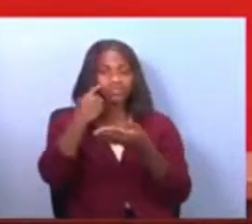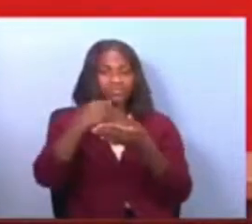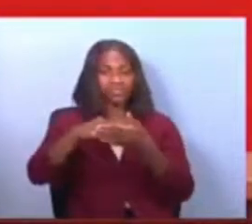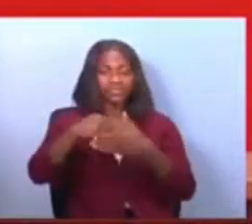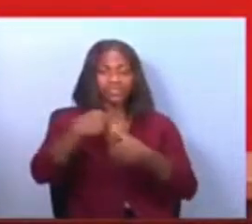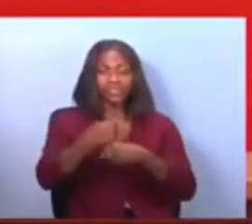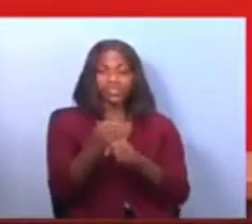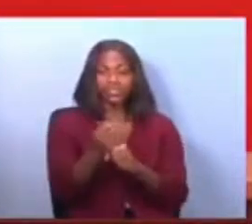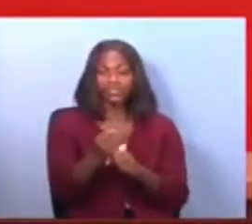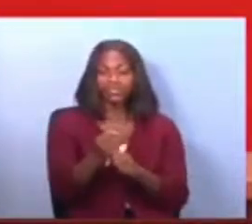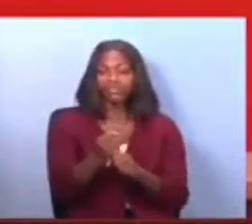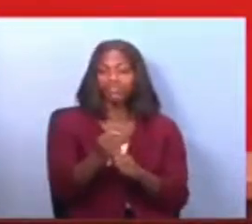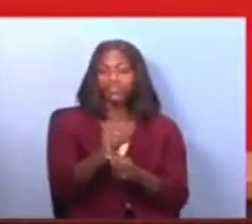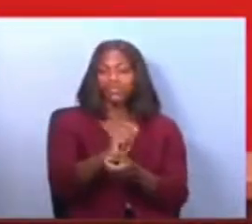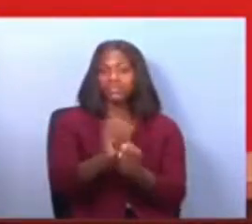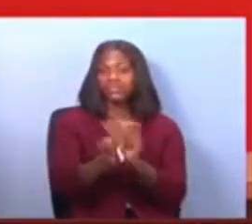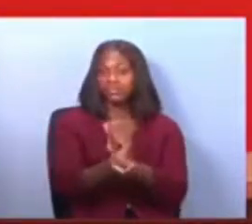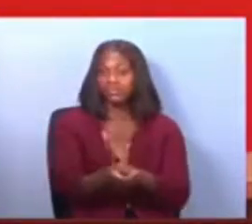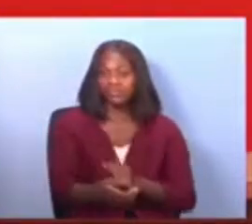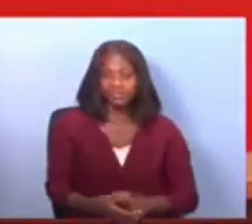Page 15.